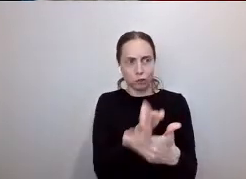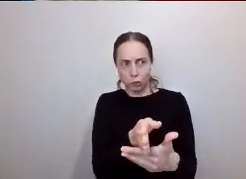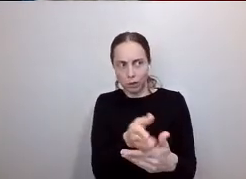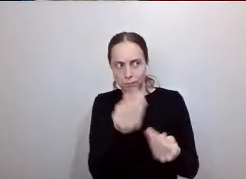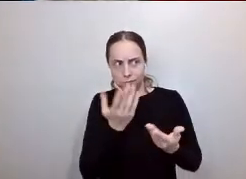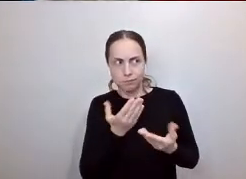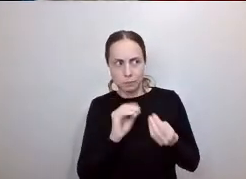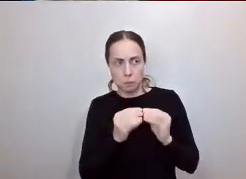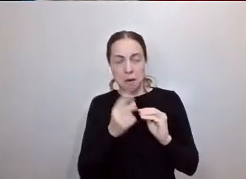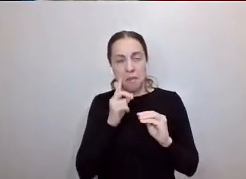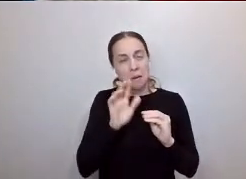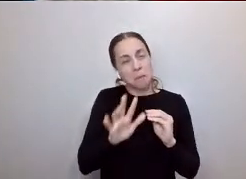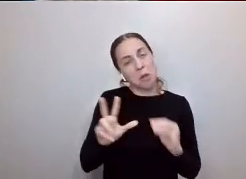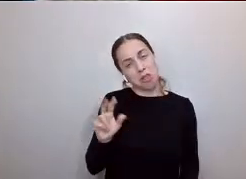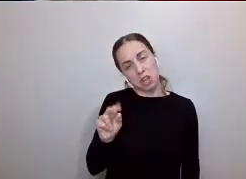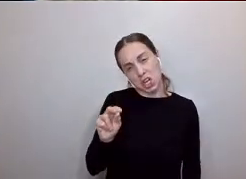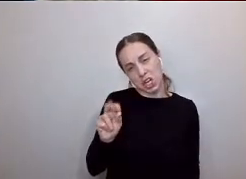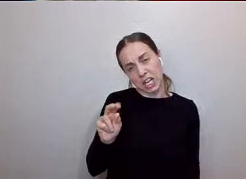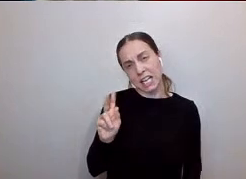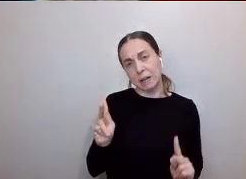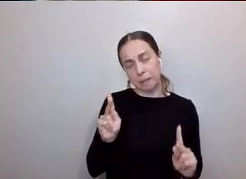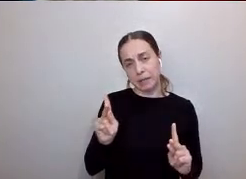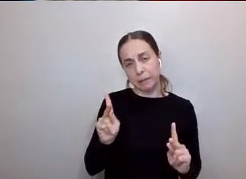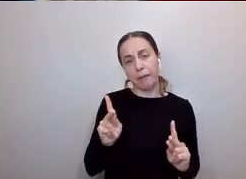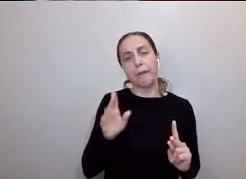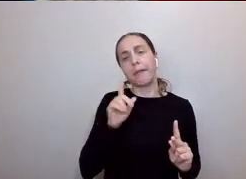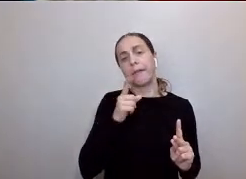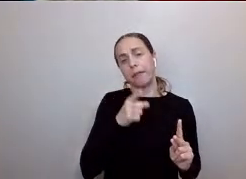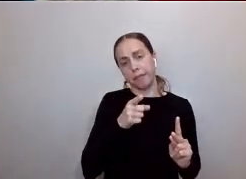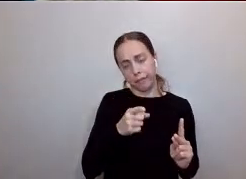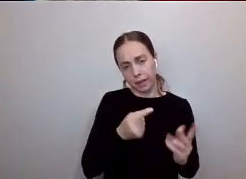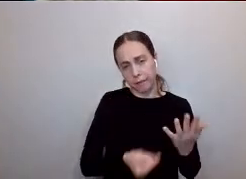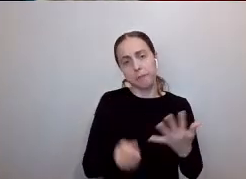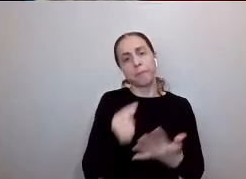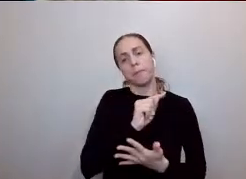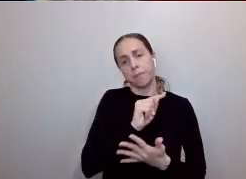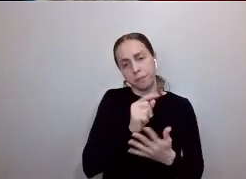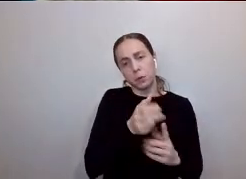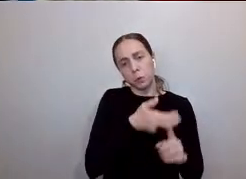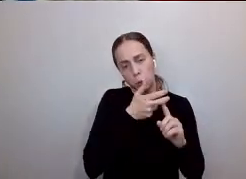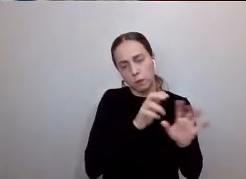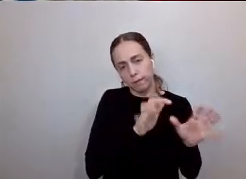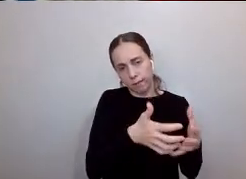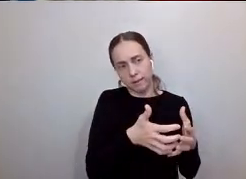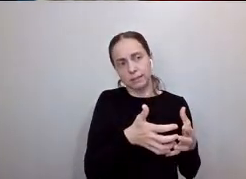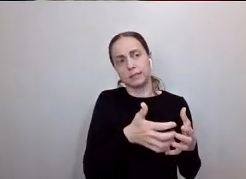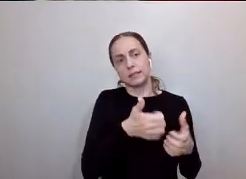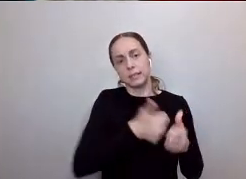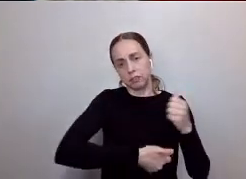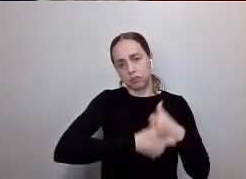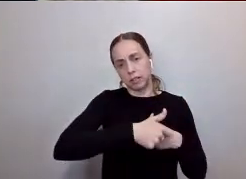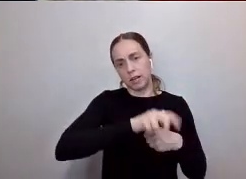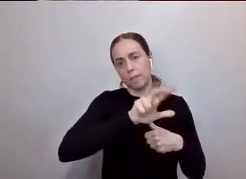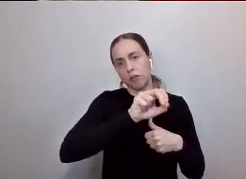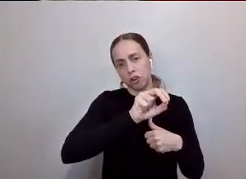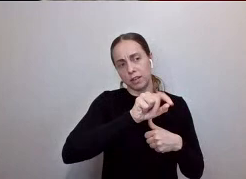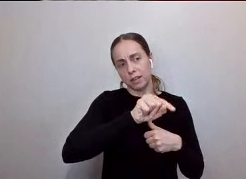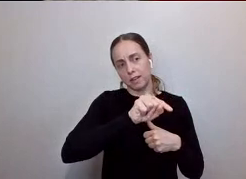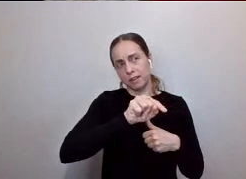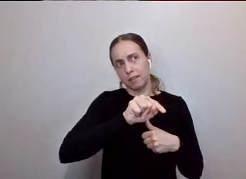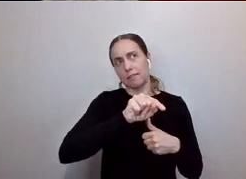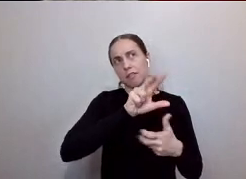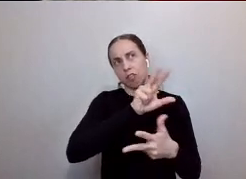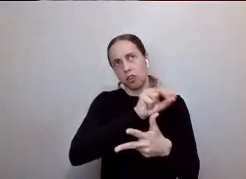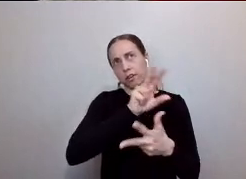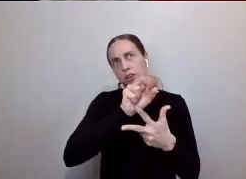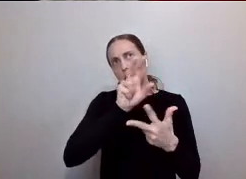go through recruiting classes. 3 times 30 is 90. If we have 748, that